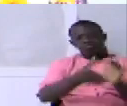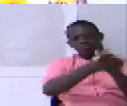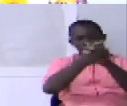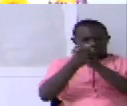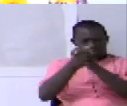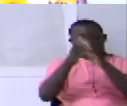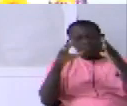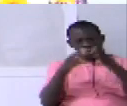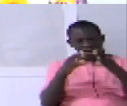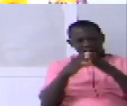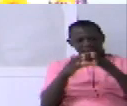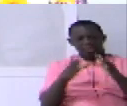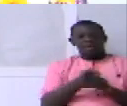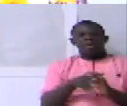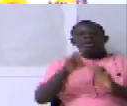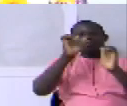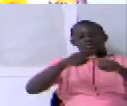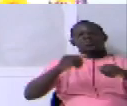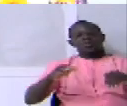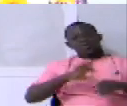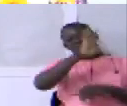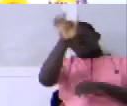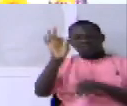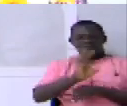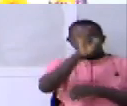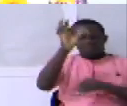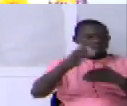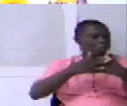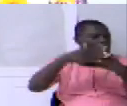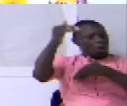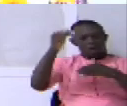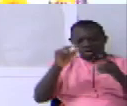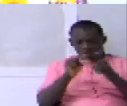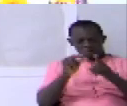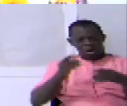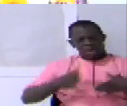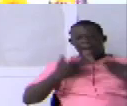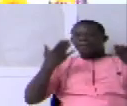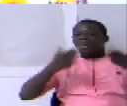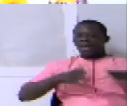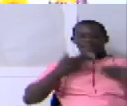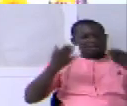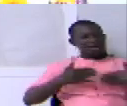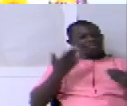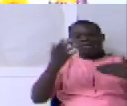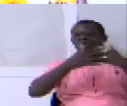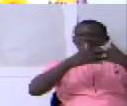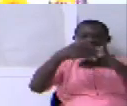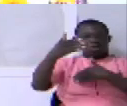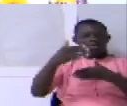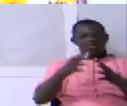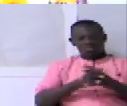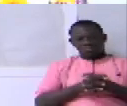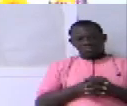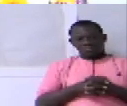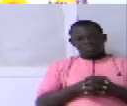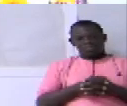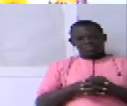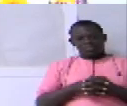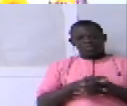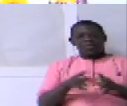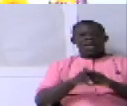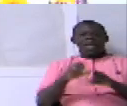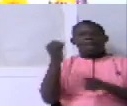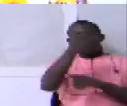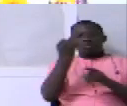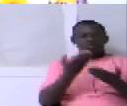molu sembulo di ñola. I'll be very much more than the word happy. Abetambila nye jusula fangola le fangasi kenyen sewo bambaloti.